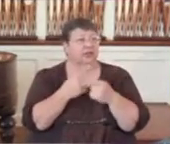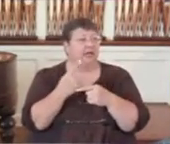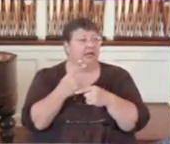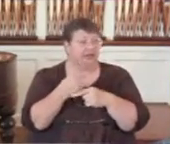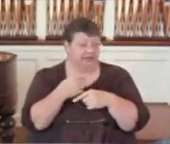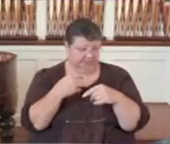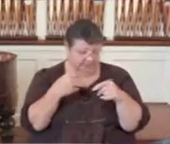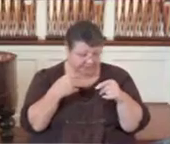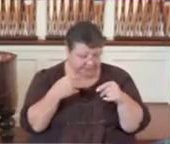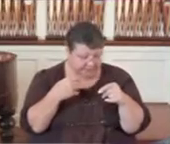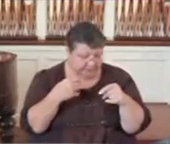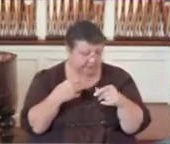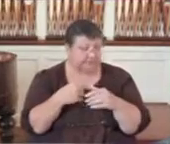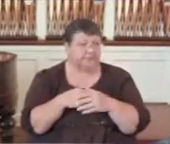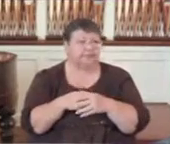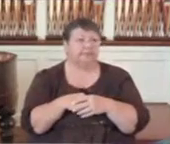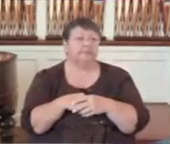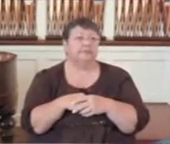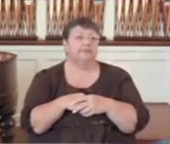And she does it.